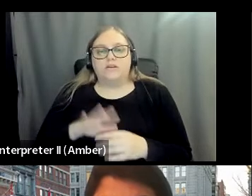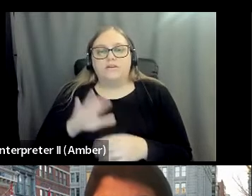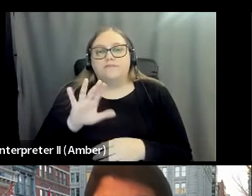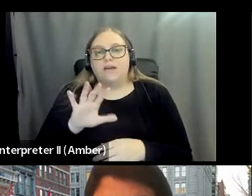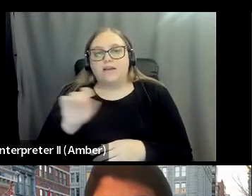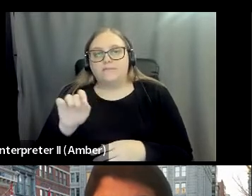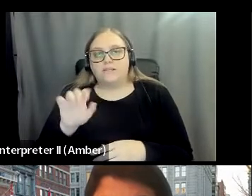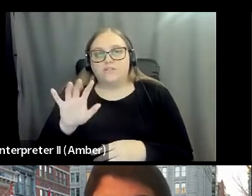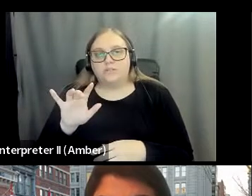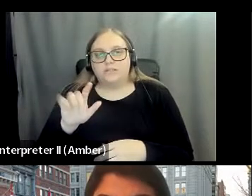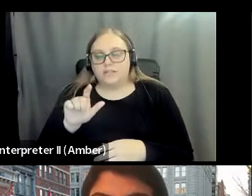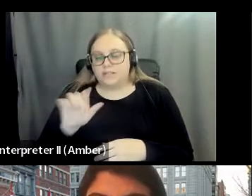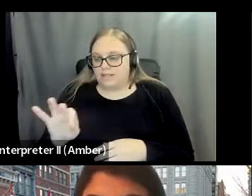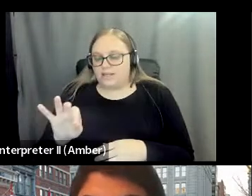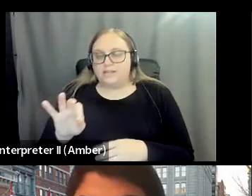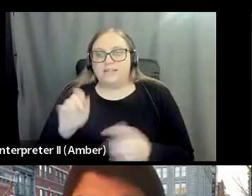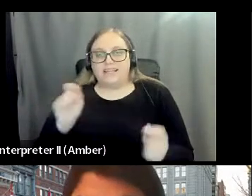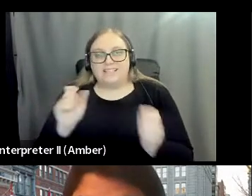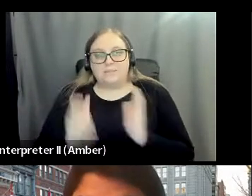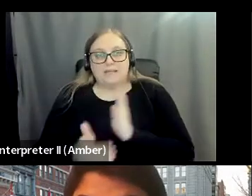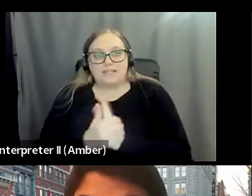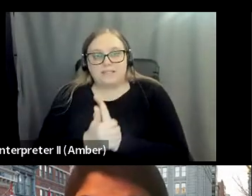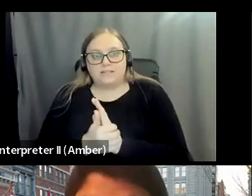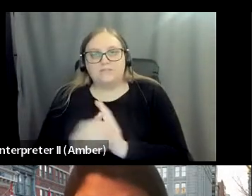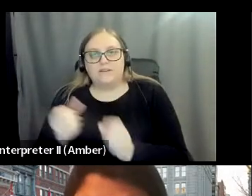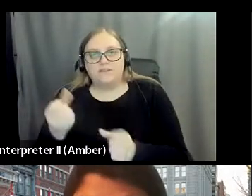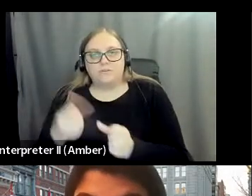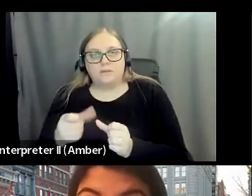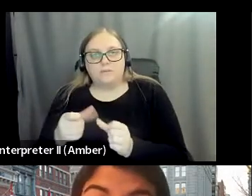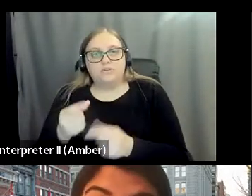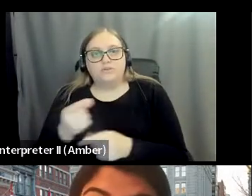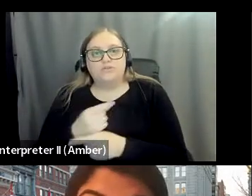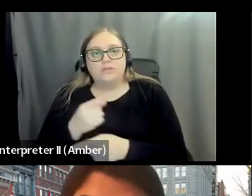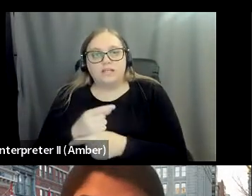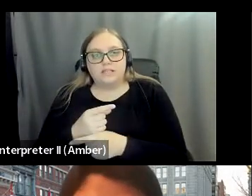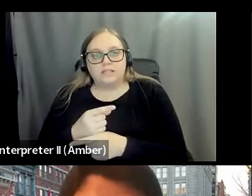as amended. And if I remember correctly,